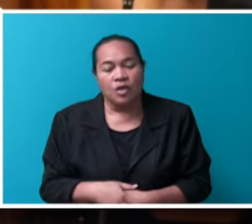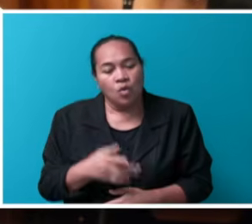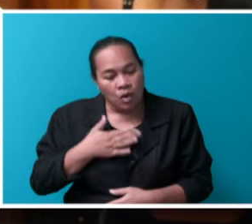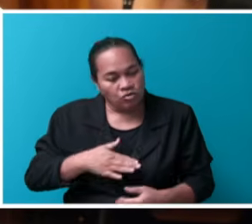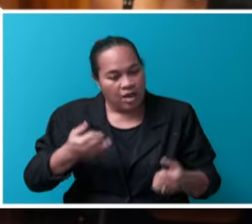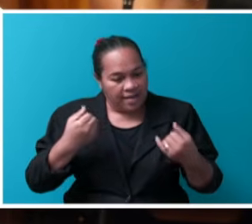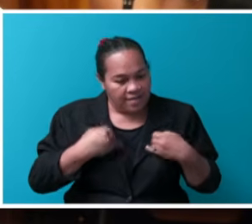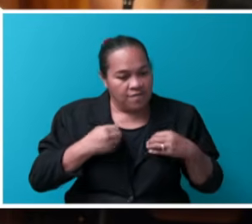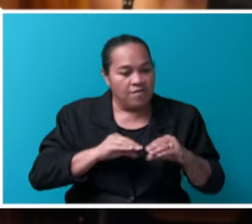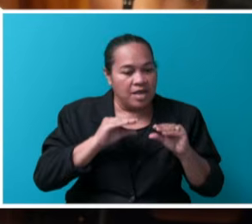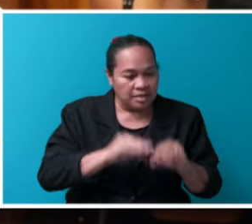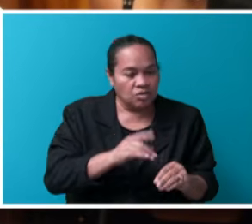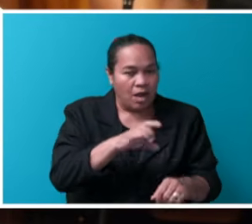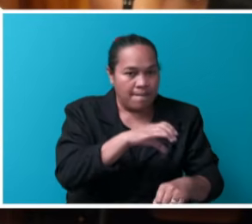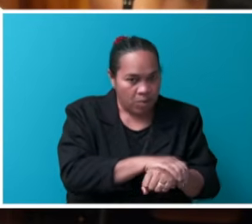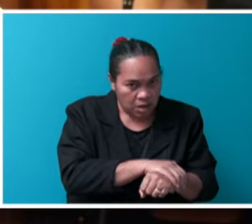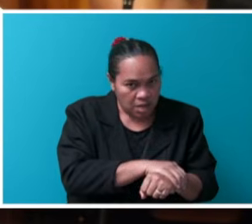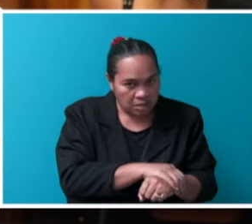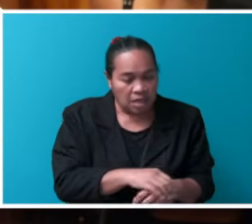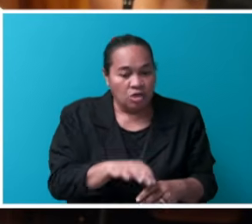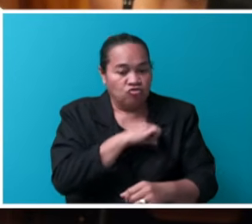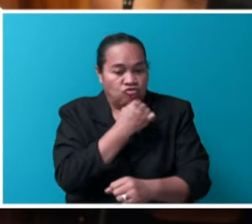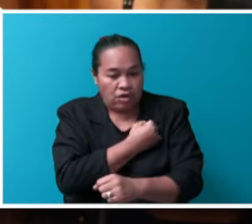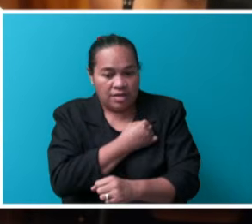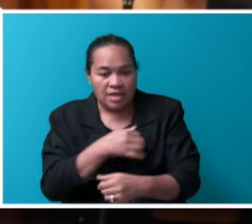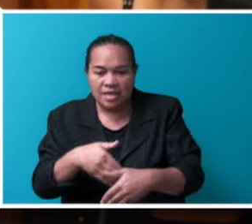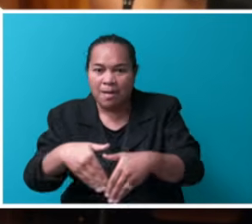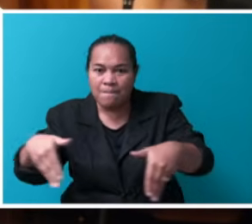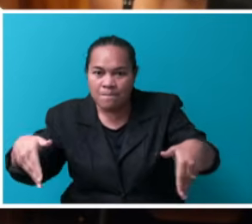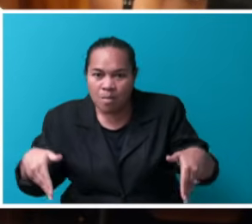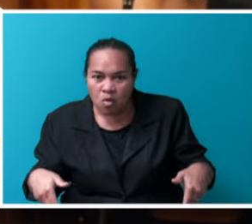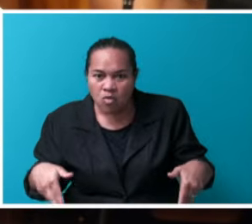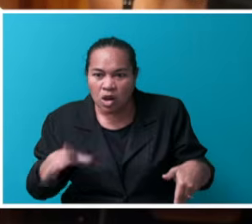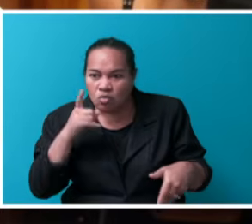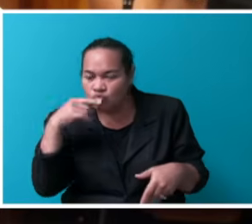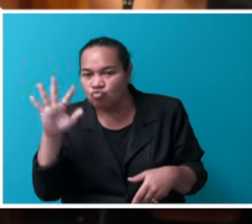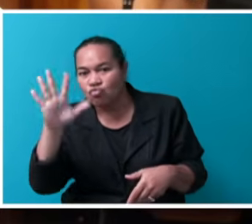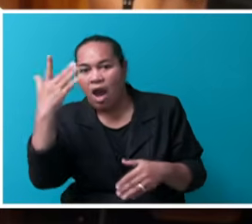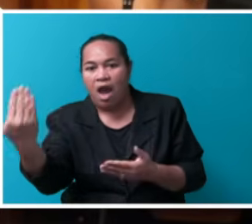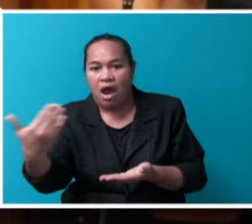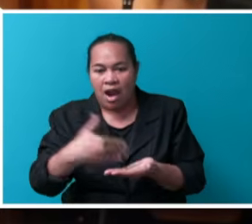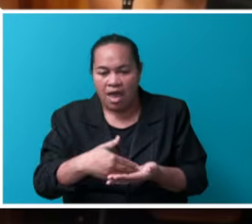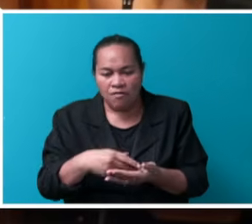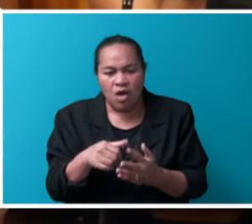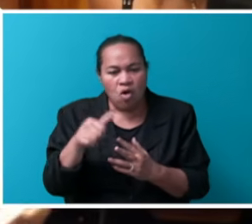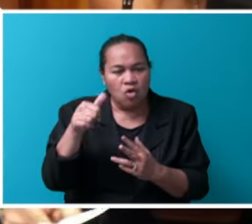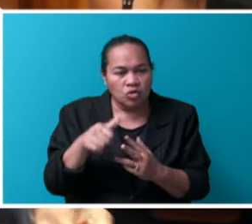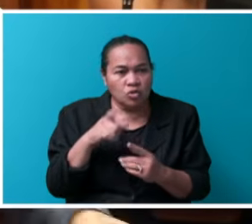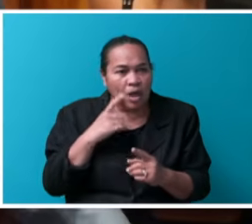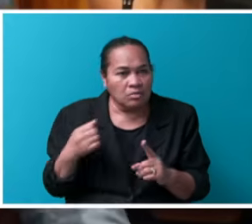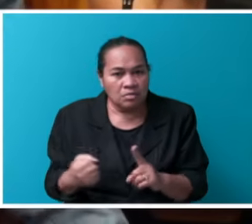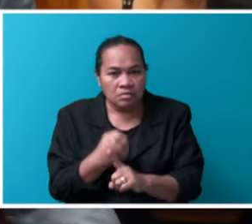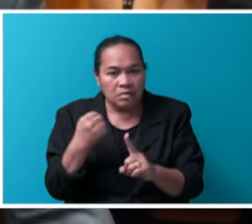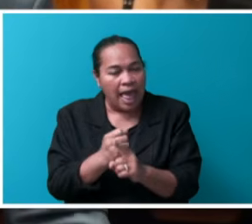building institutional capacity, strengthening border control, closing regulatory loopholes, and promoting